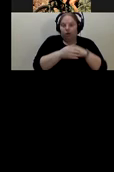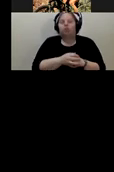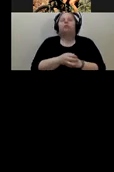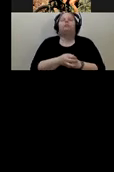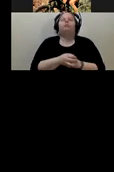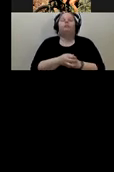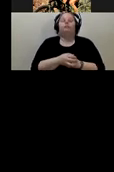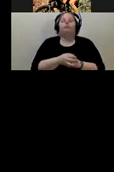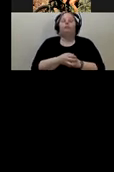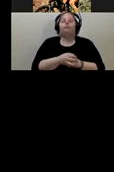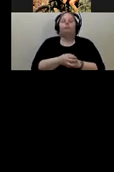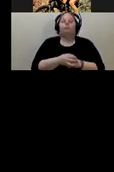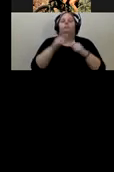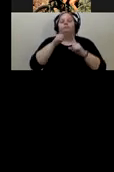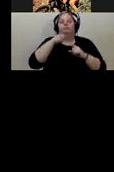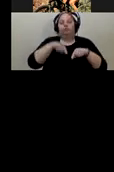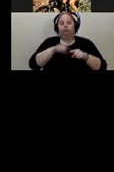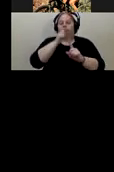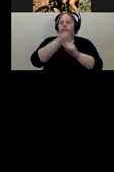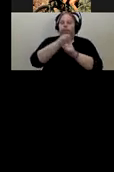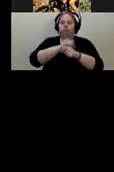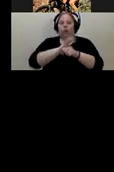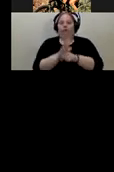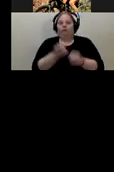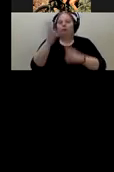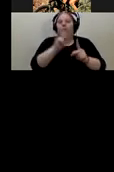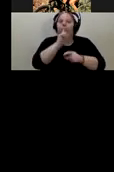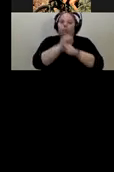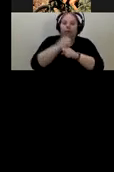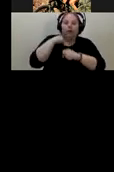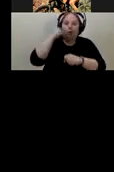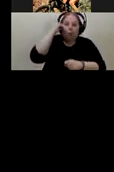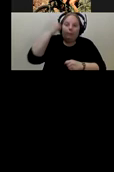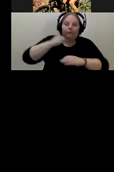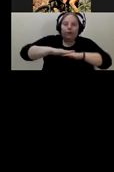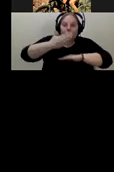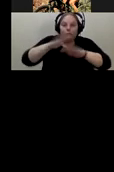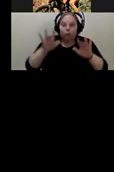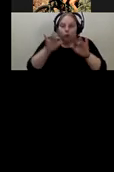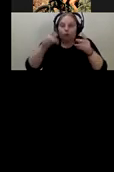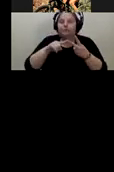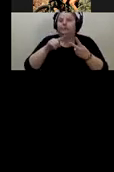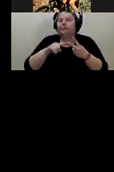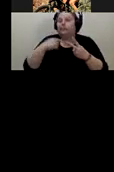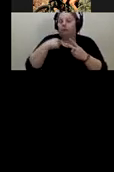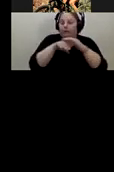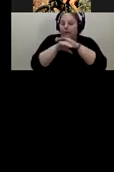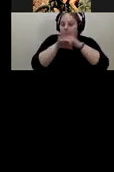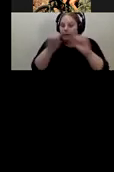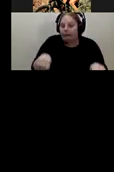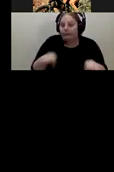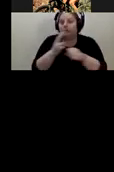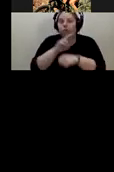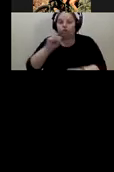under times of COVID, right? So how many people have computers? Are the computers accessible? What about the software we're using with